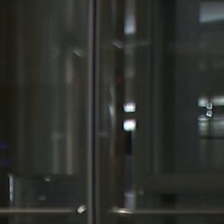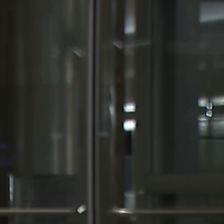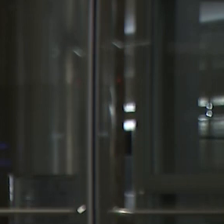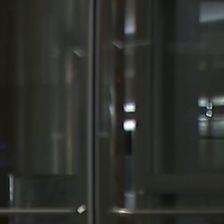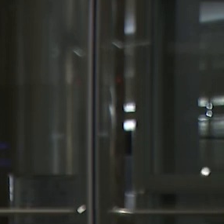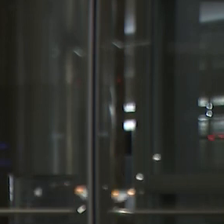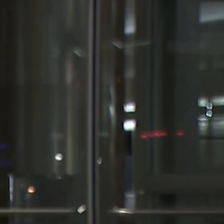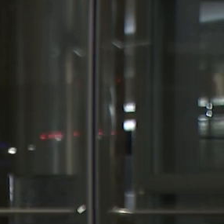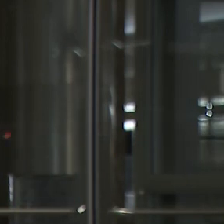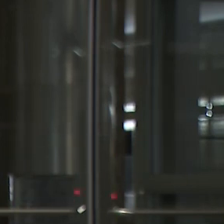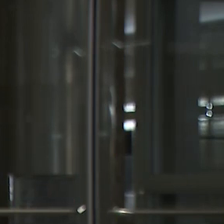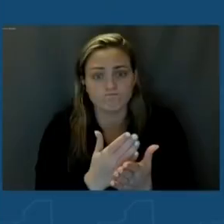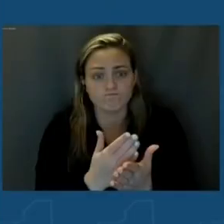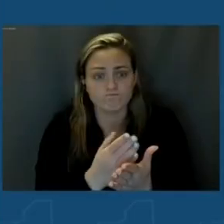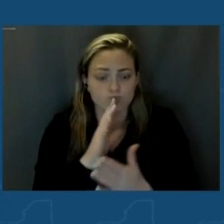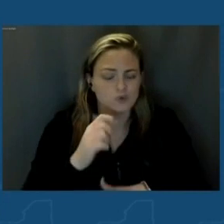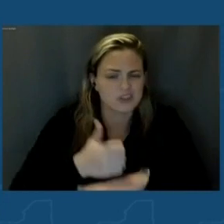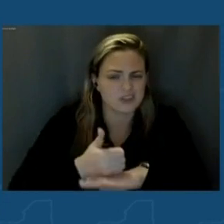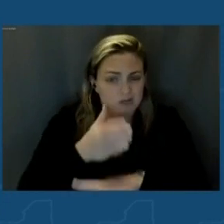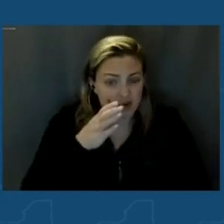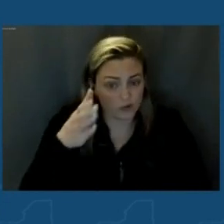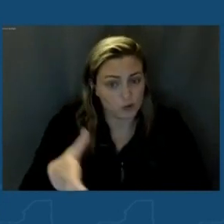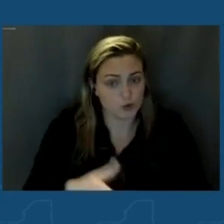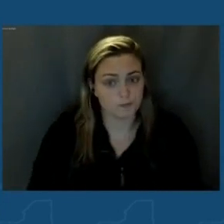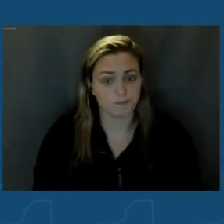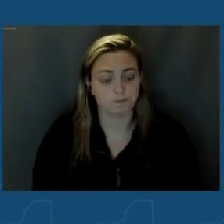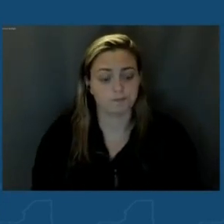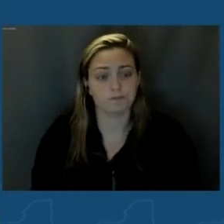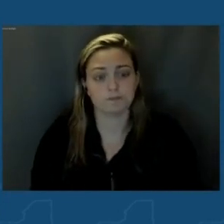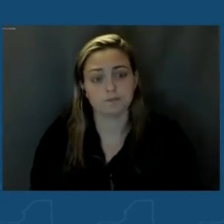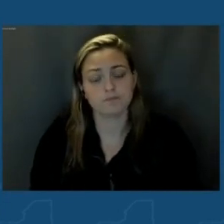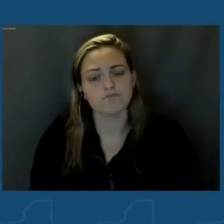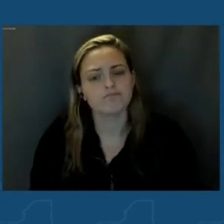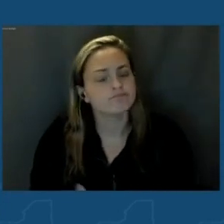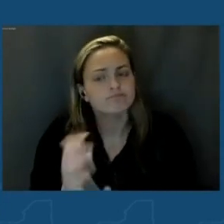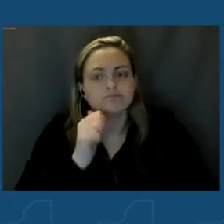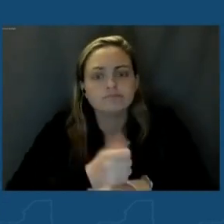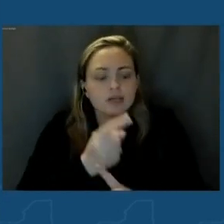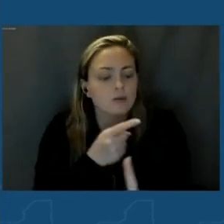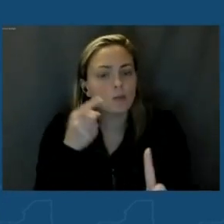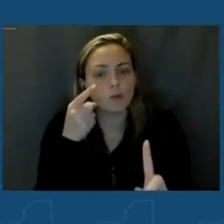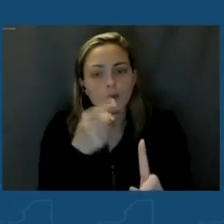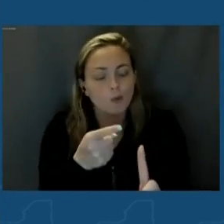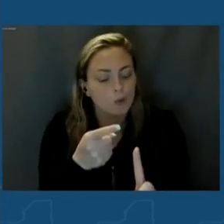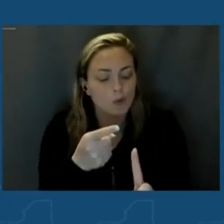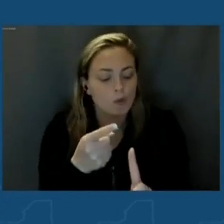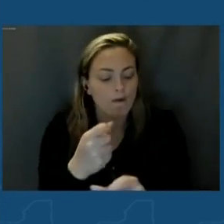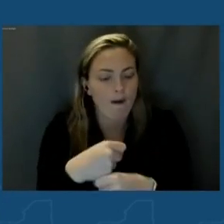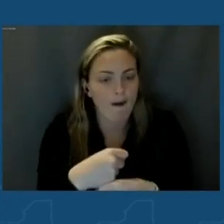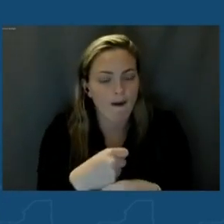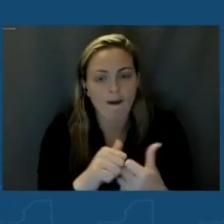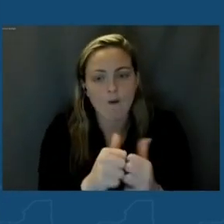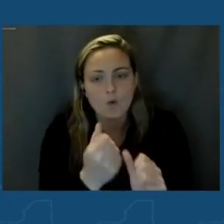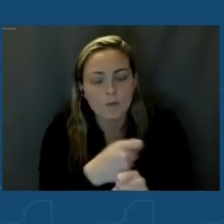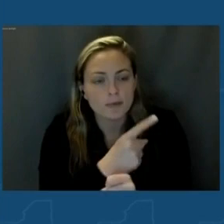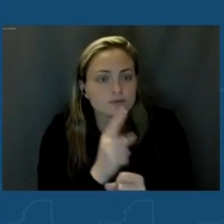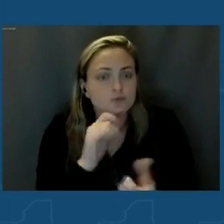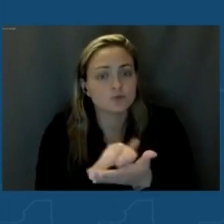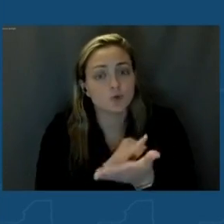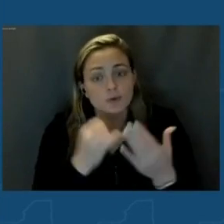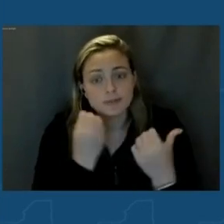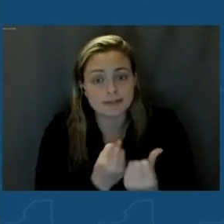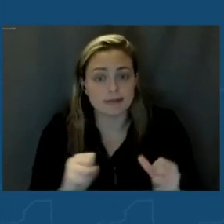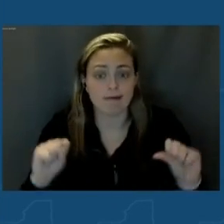start with transit. I laid out a bold vision, a way to make New York safer,